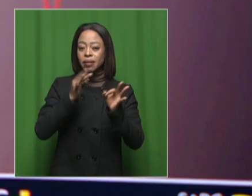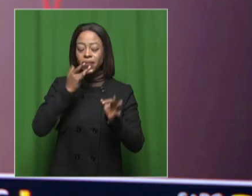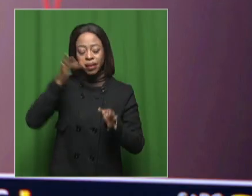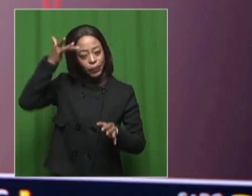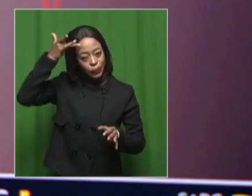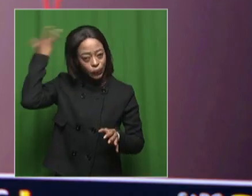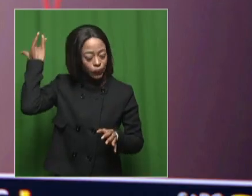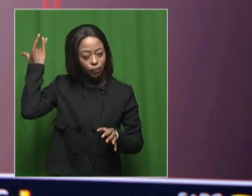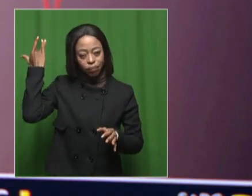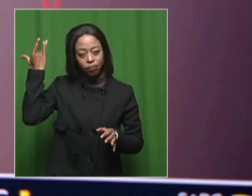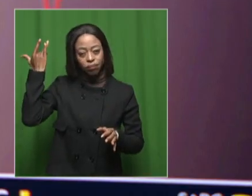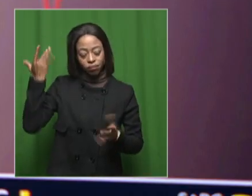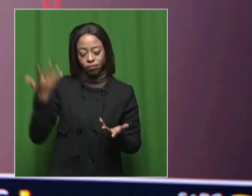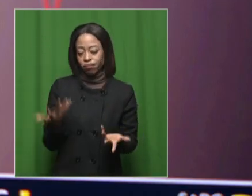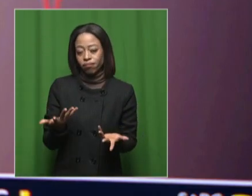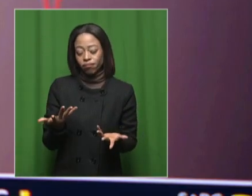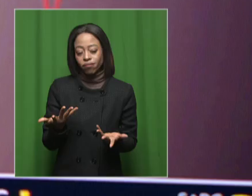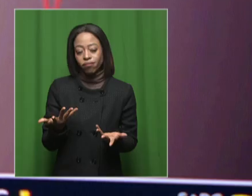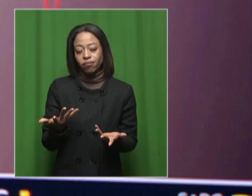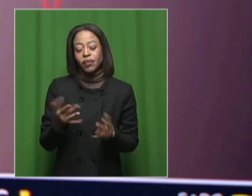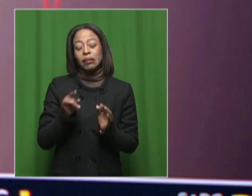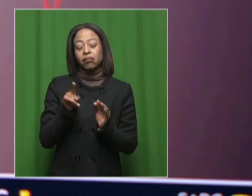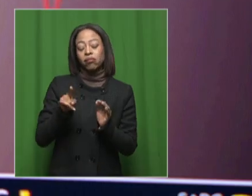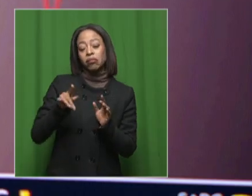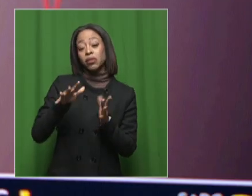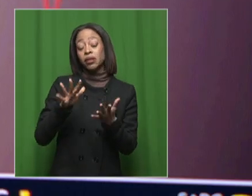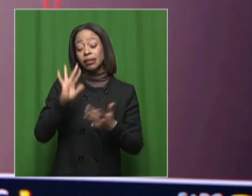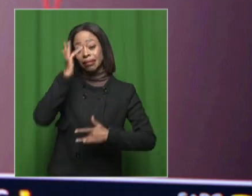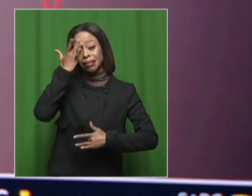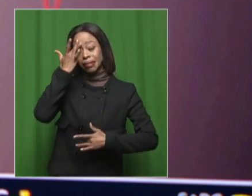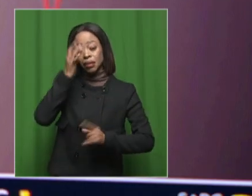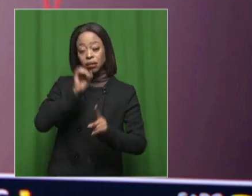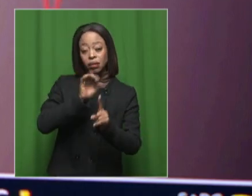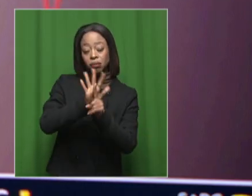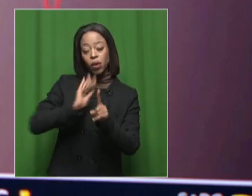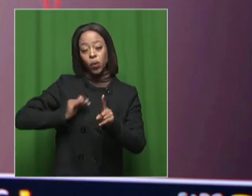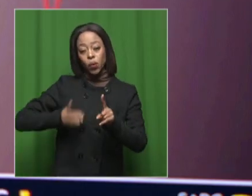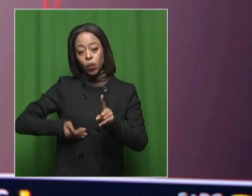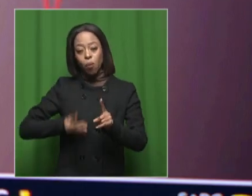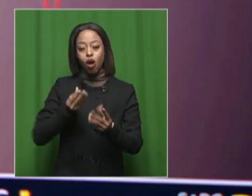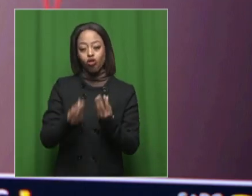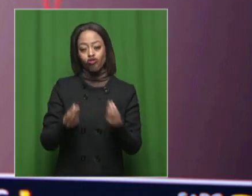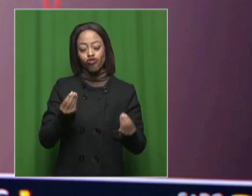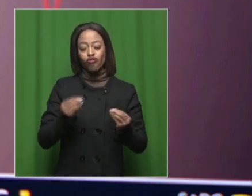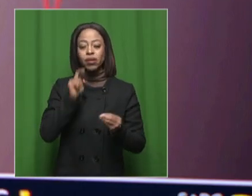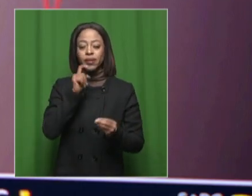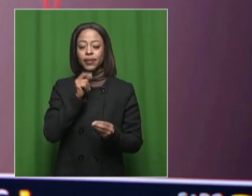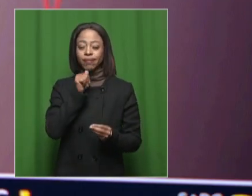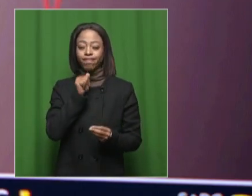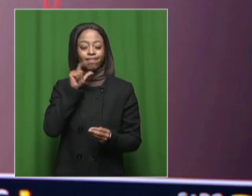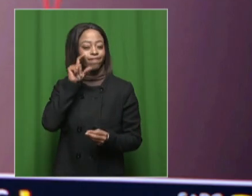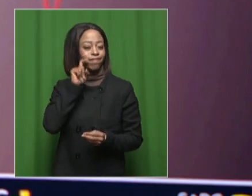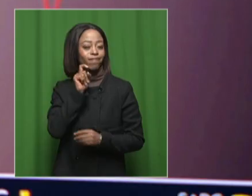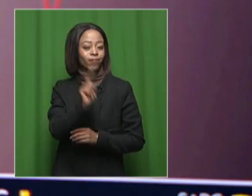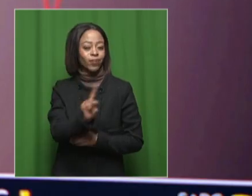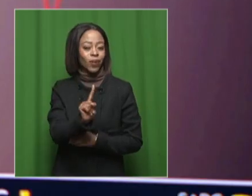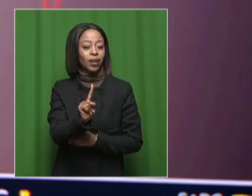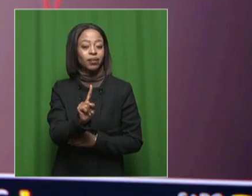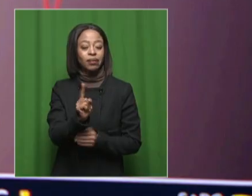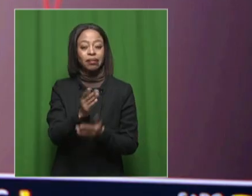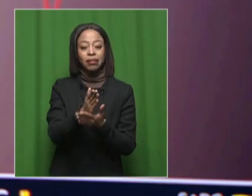patchy baldness. And this is, of course, a condition that affects men, women, and children of all ages. And some of the most